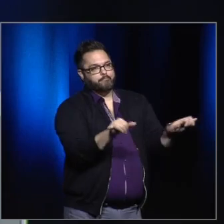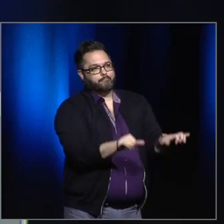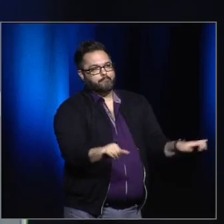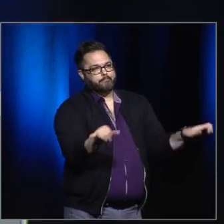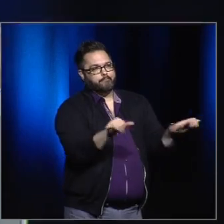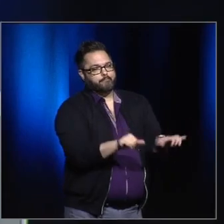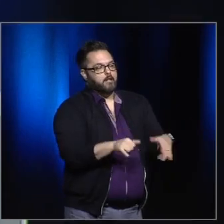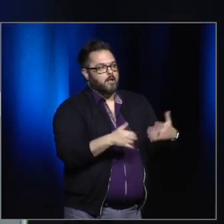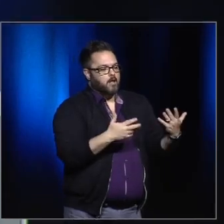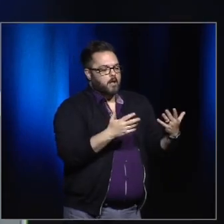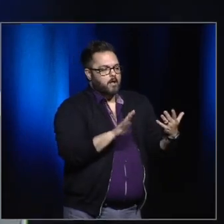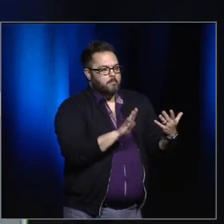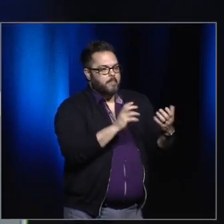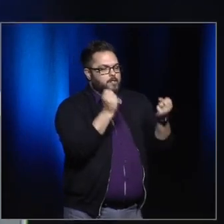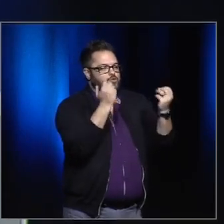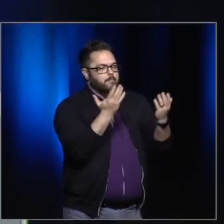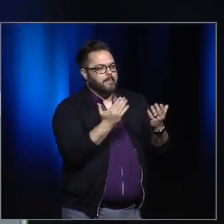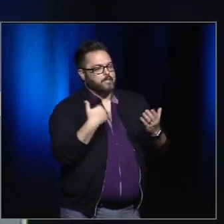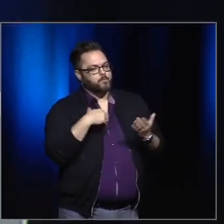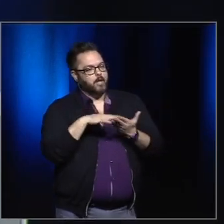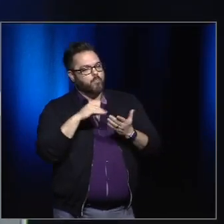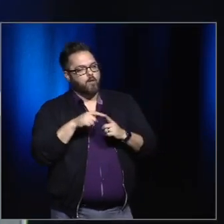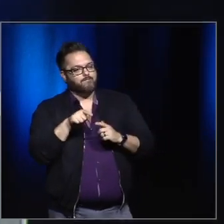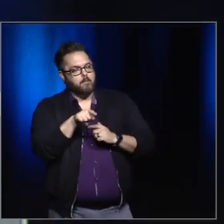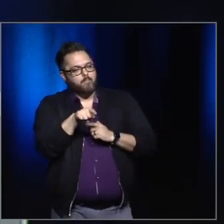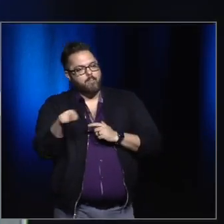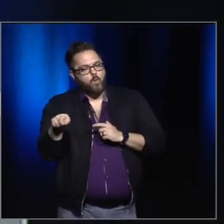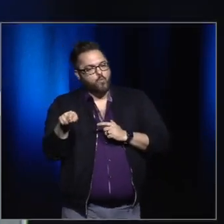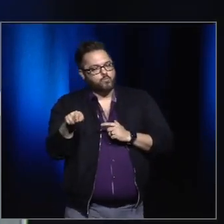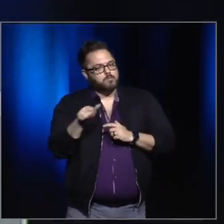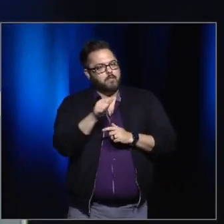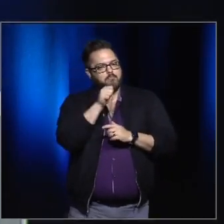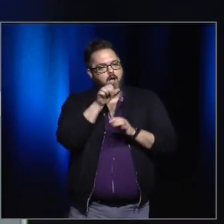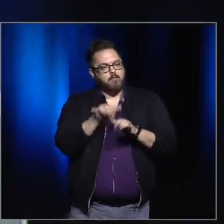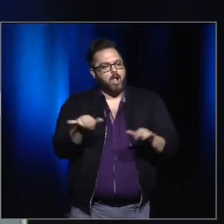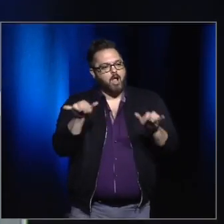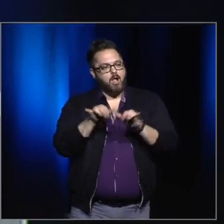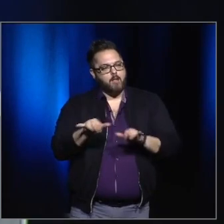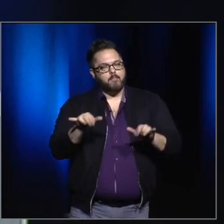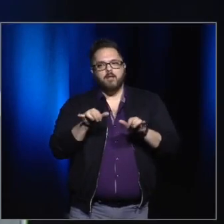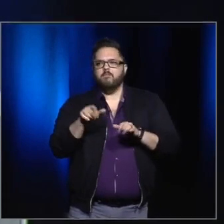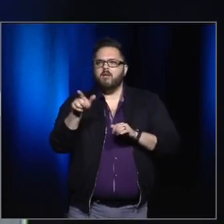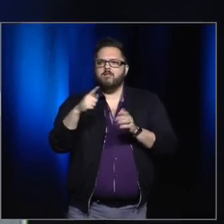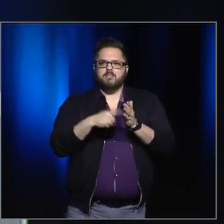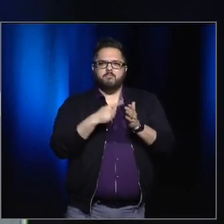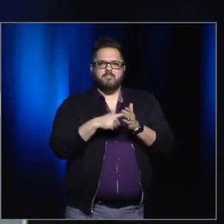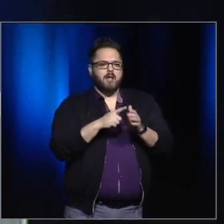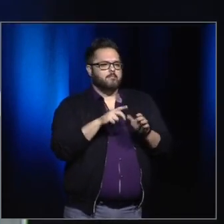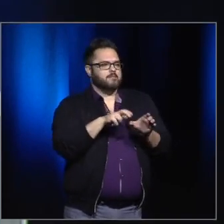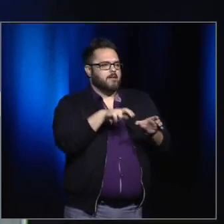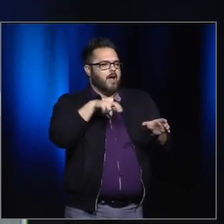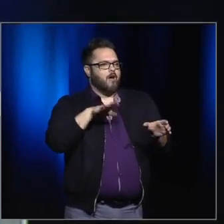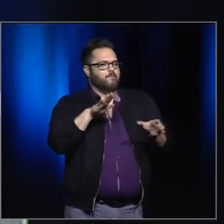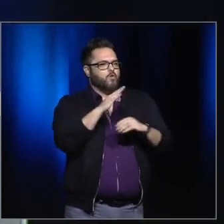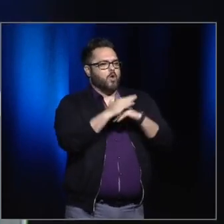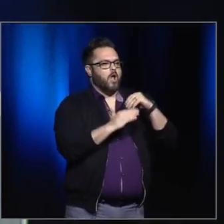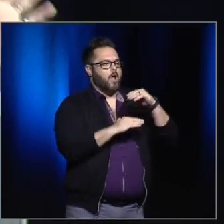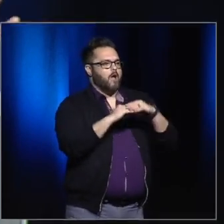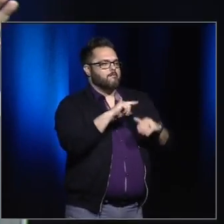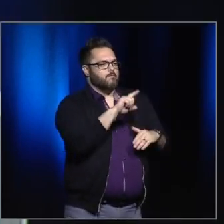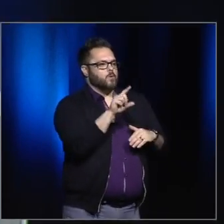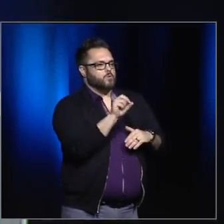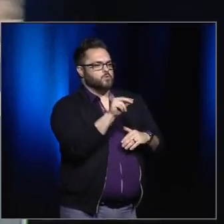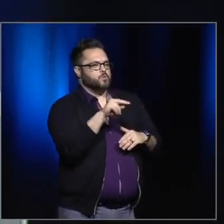there's so many things we can learn from these long-term studies, but sometimes step away from your comfort zone of the thing you know well, and maybe